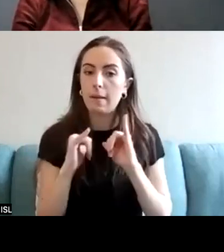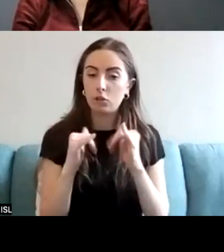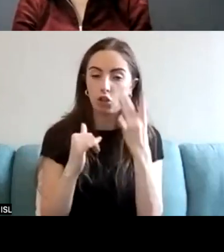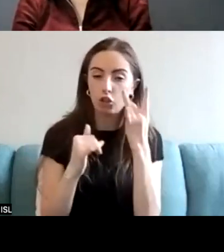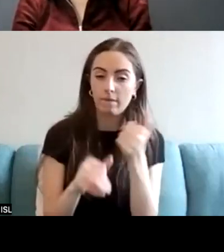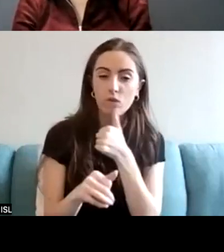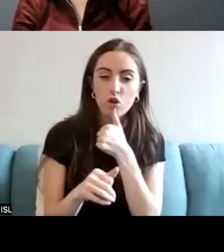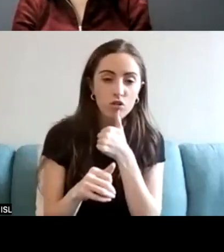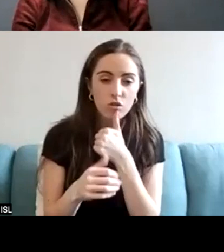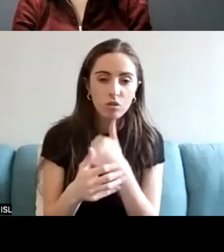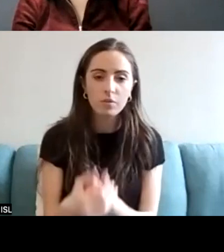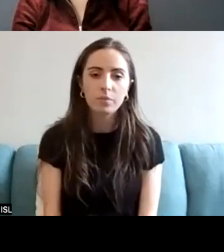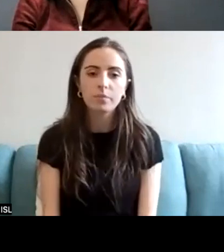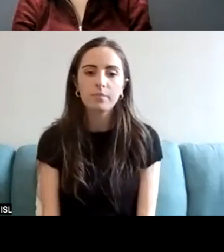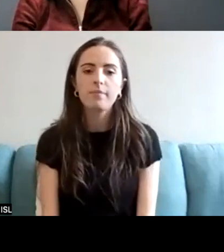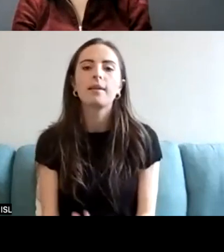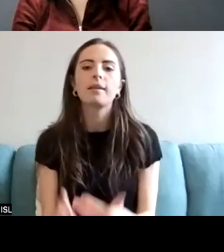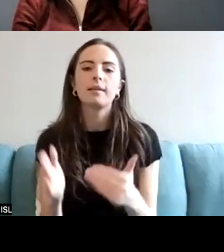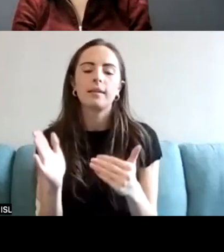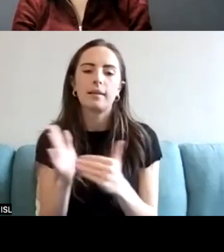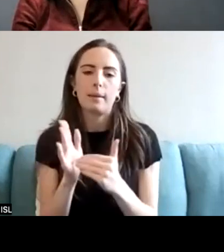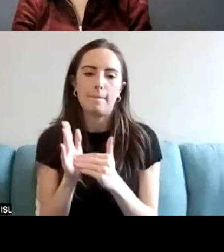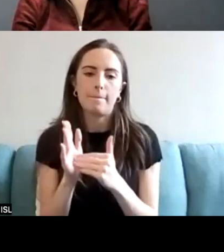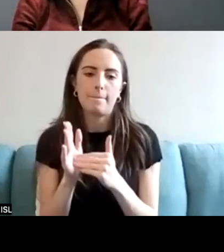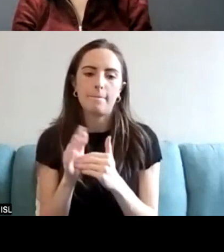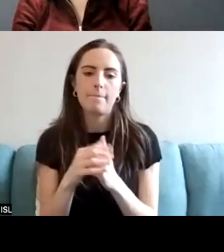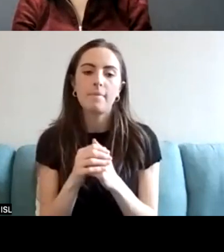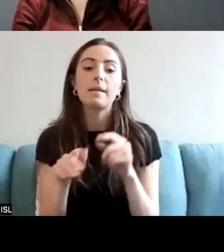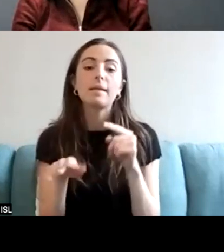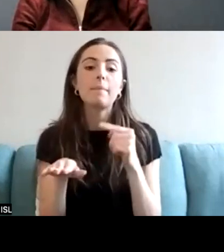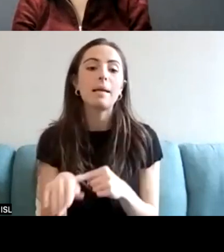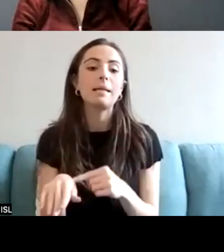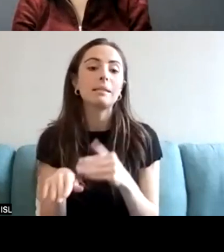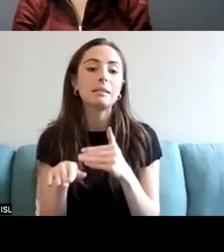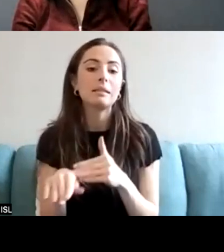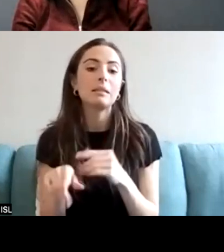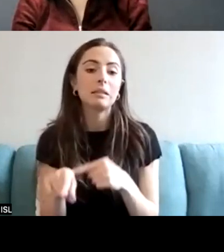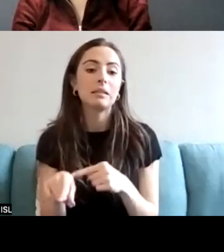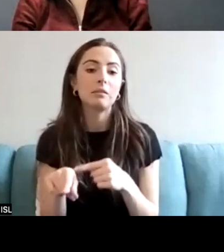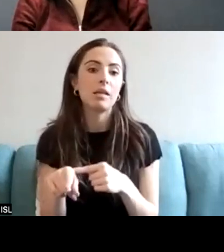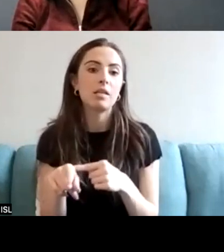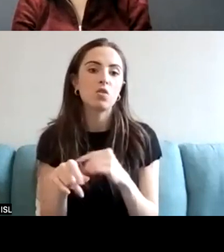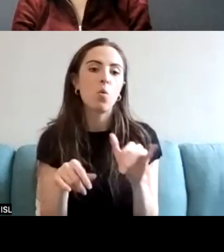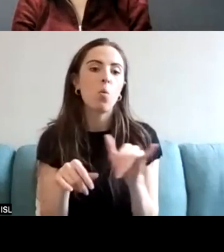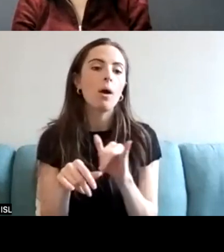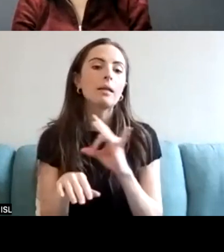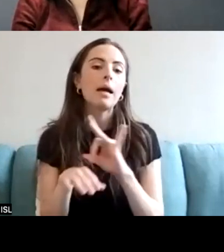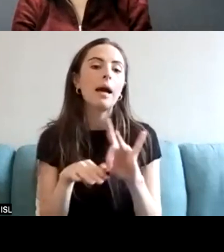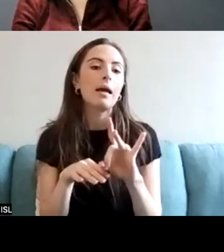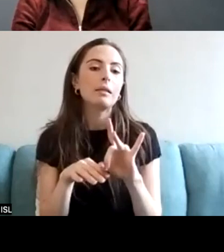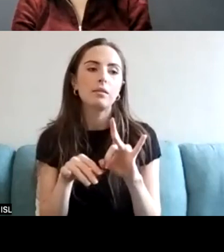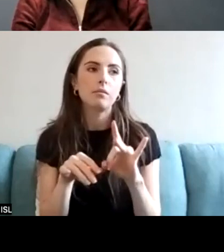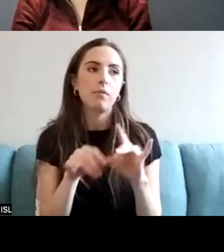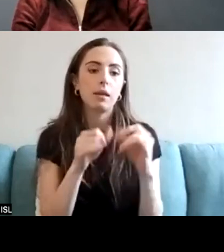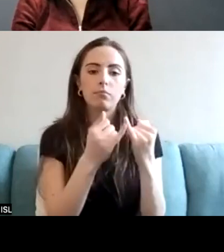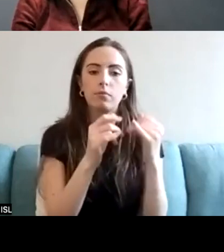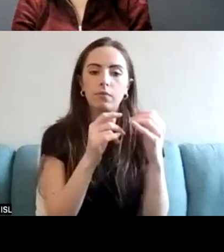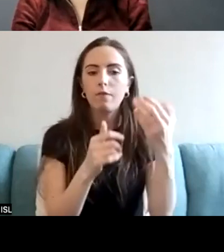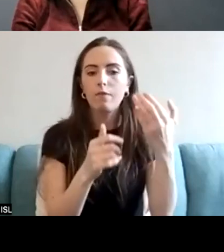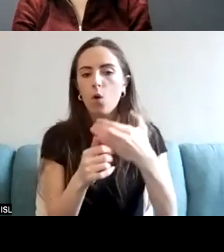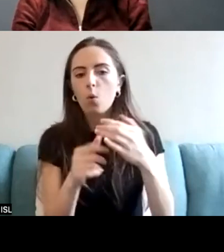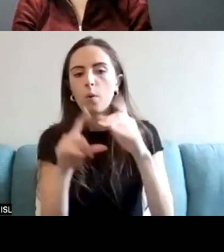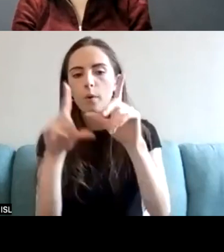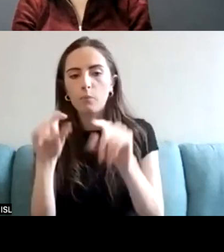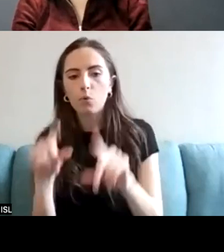so? Absolutely, yeah. So it depends on what type of device you're using. All the main